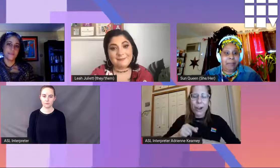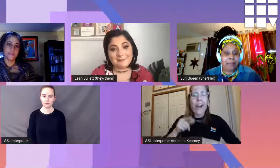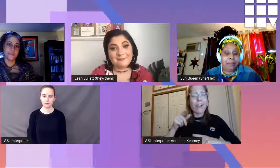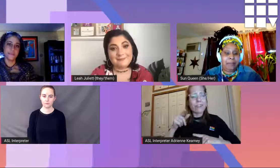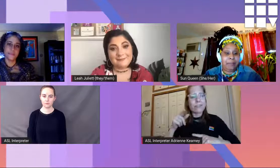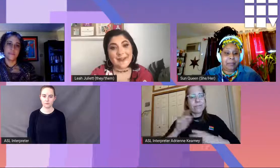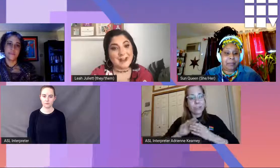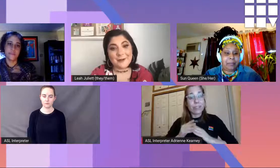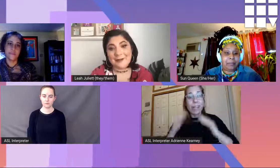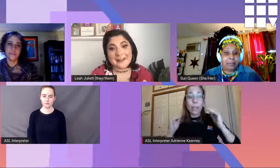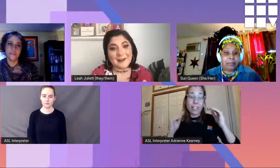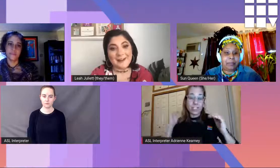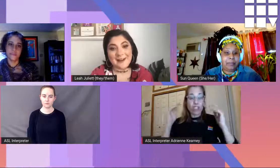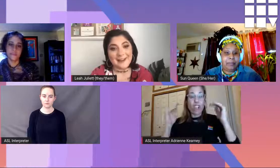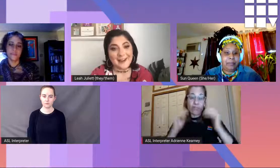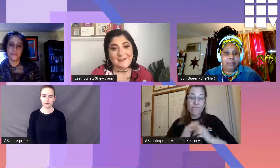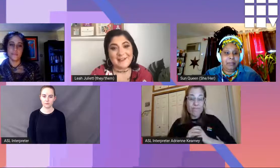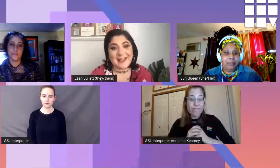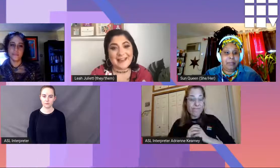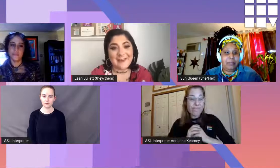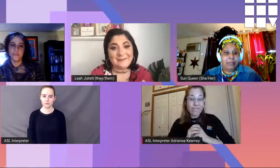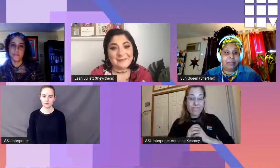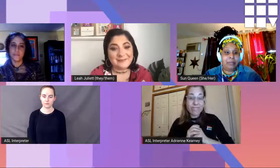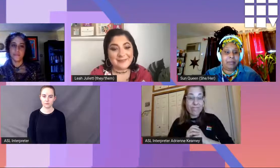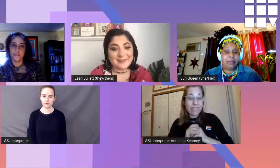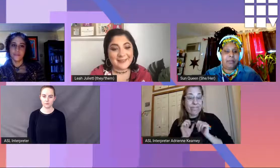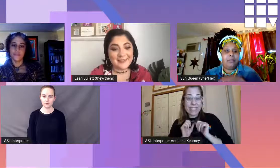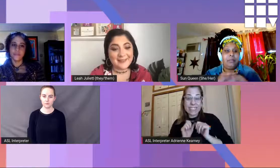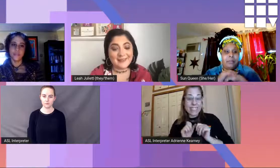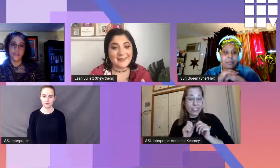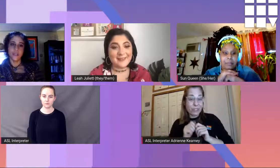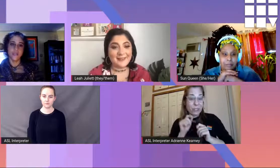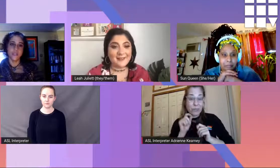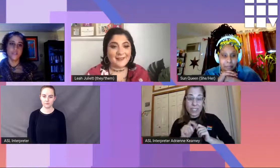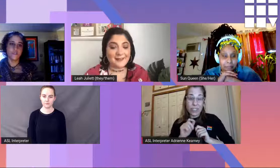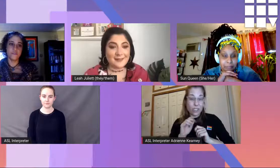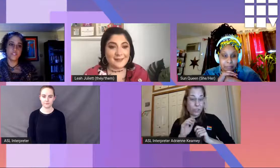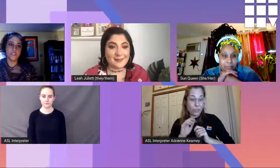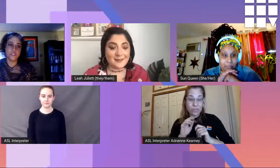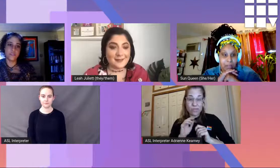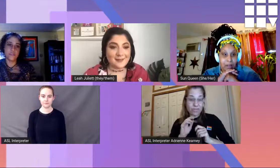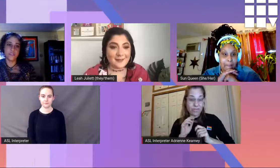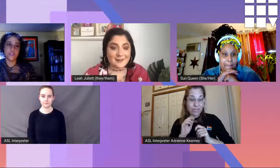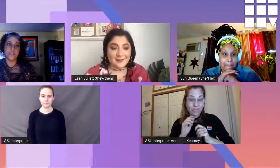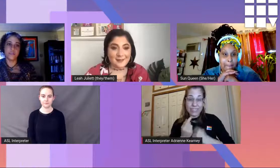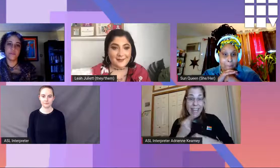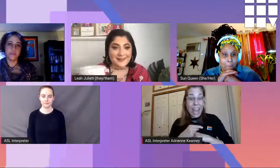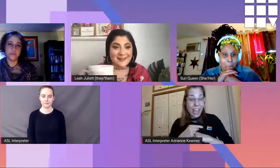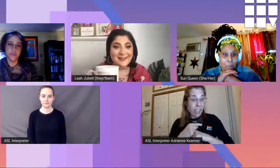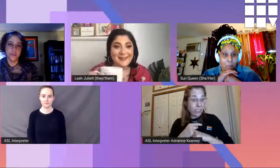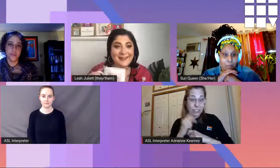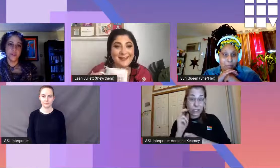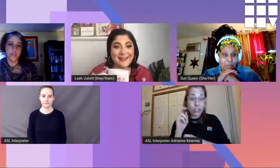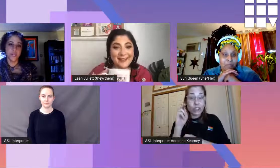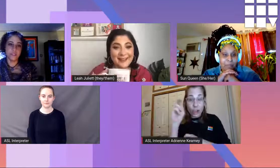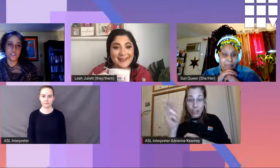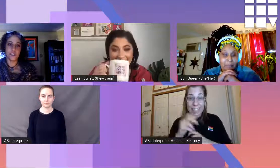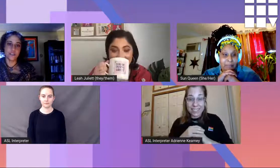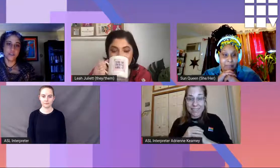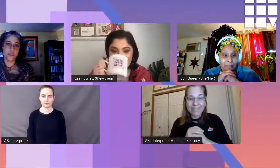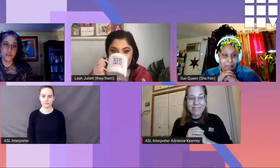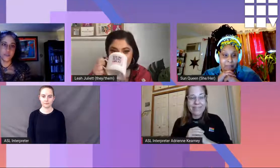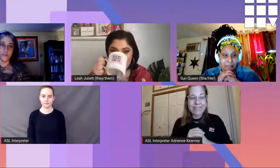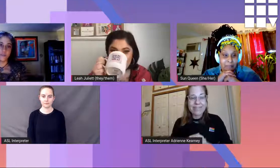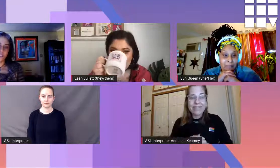journey. I totally agree. Thank you for saying that. And I'm thankful for Gen Z for pushing that piece. I'm